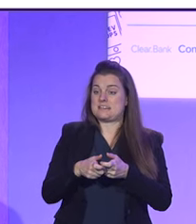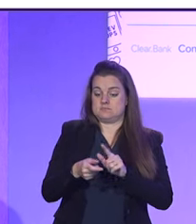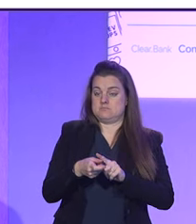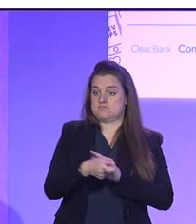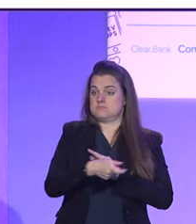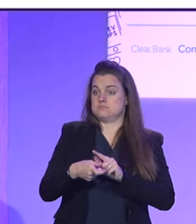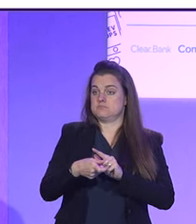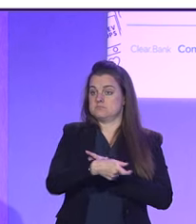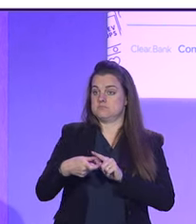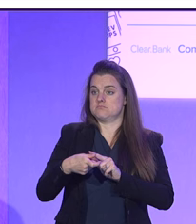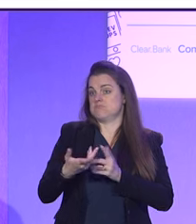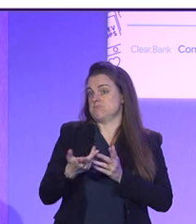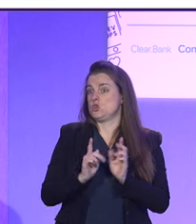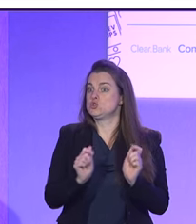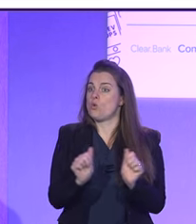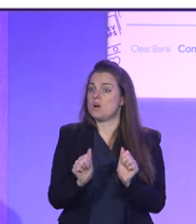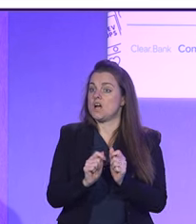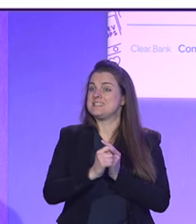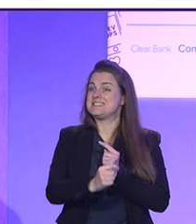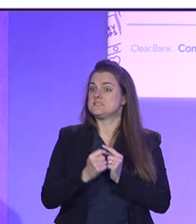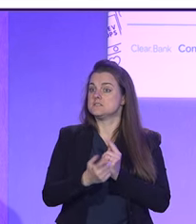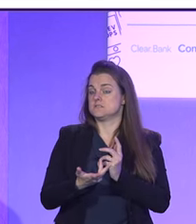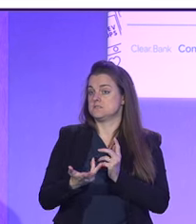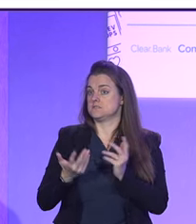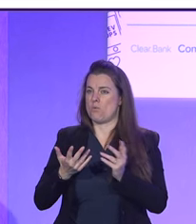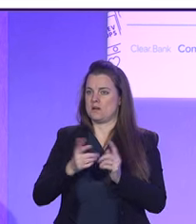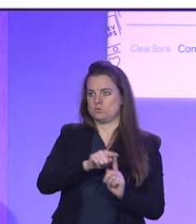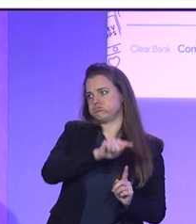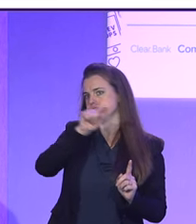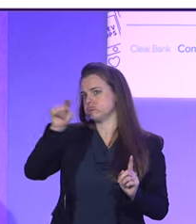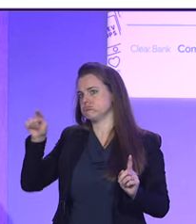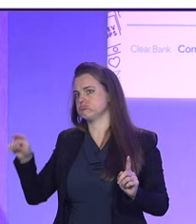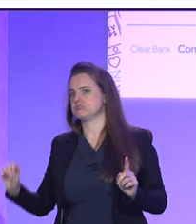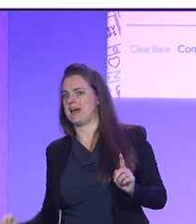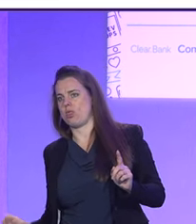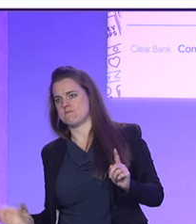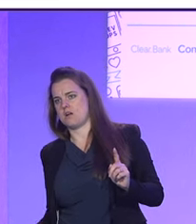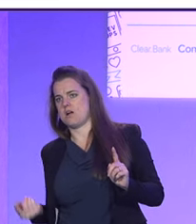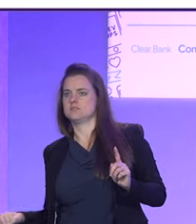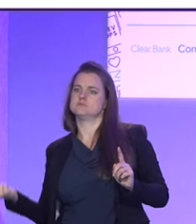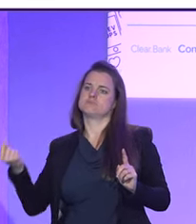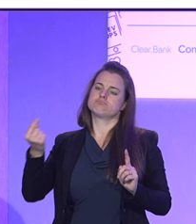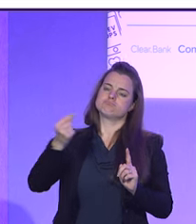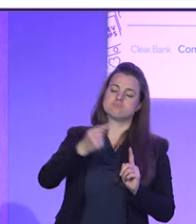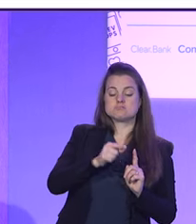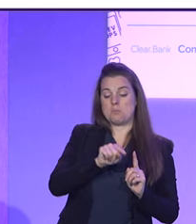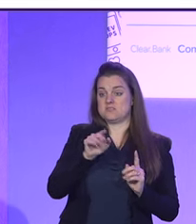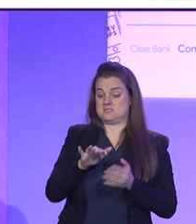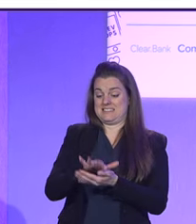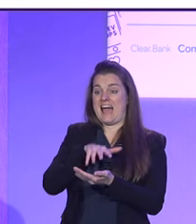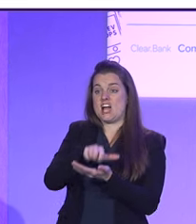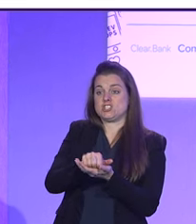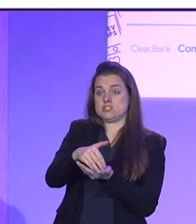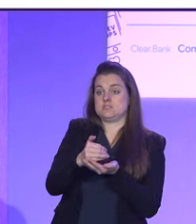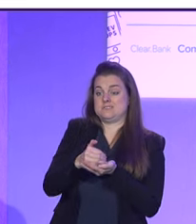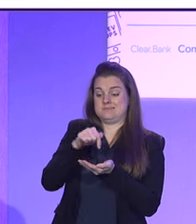shorter distance, as you can see on the second part of the graph on your right-hand side. So